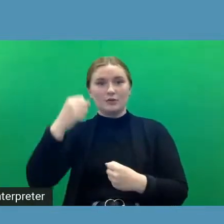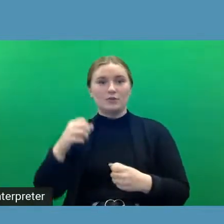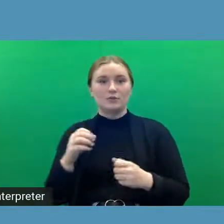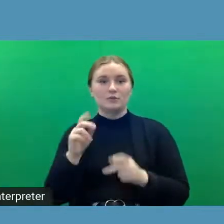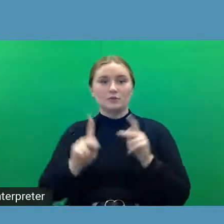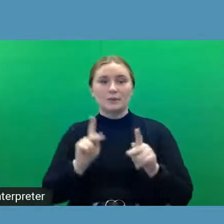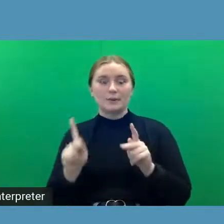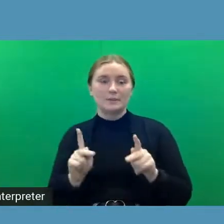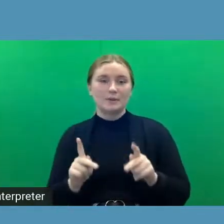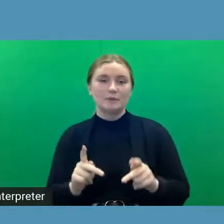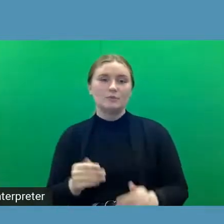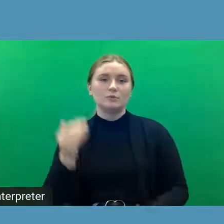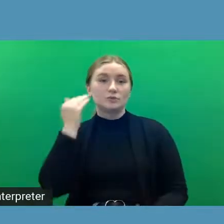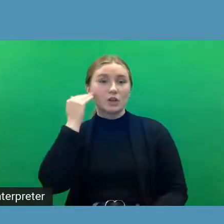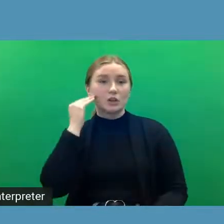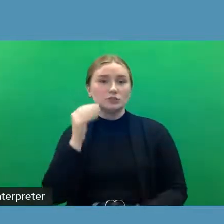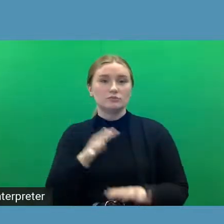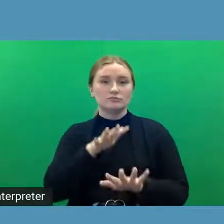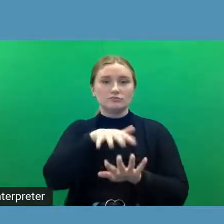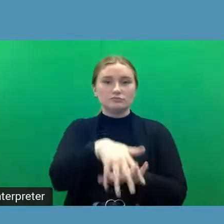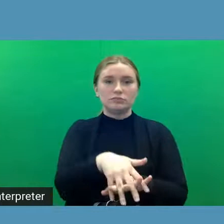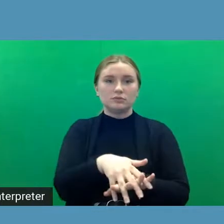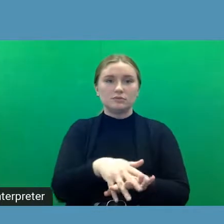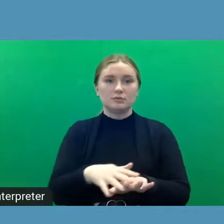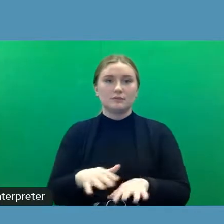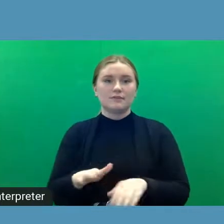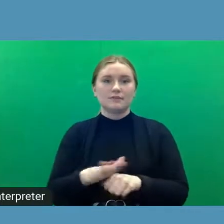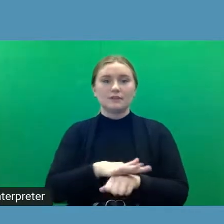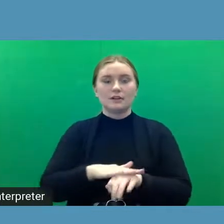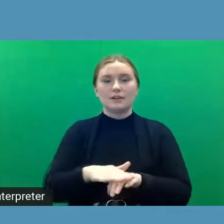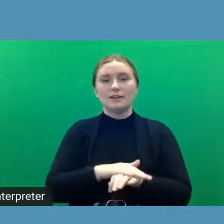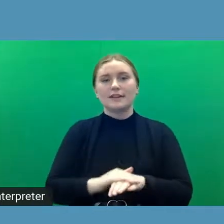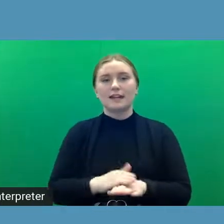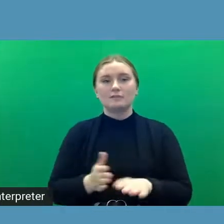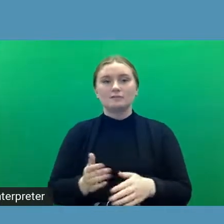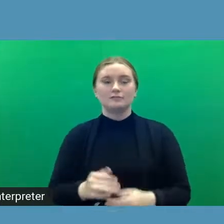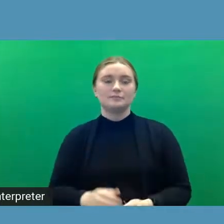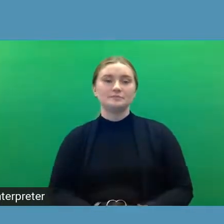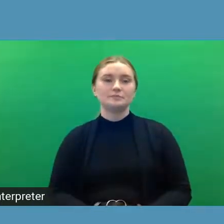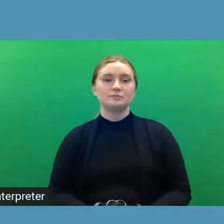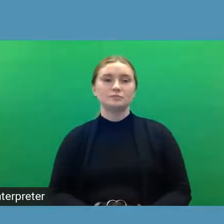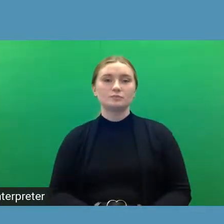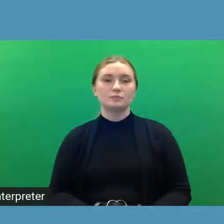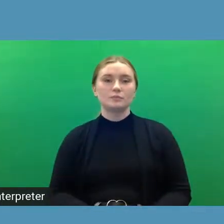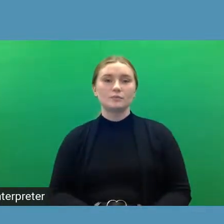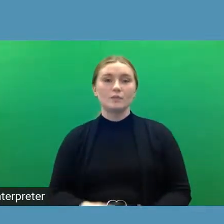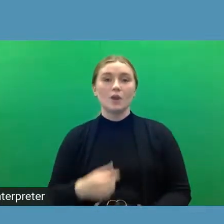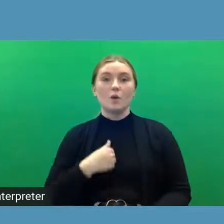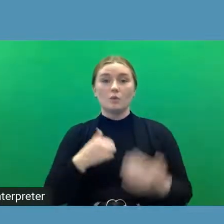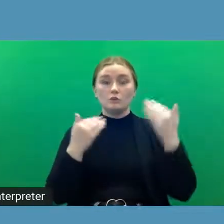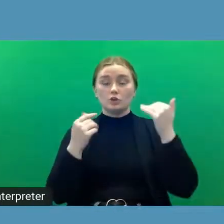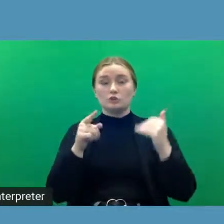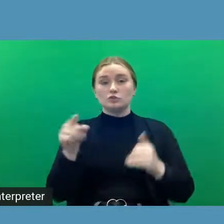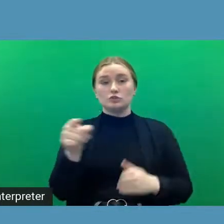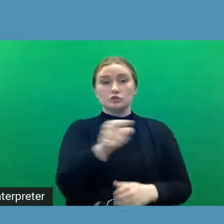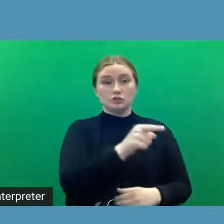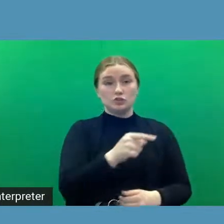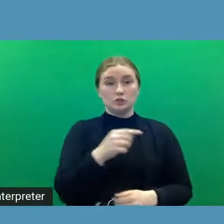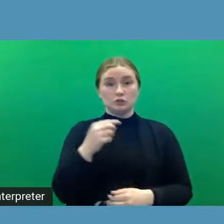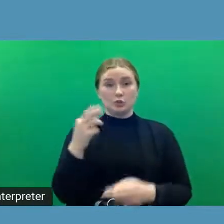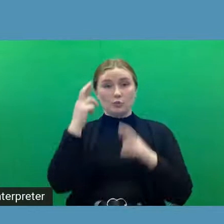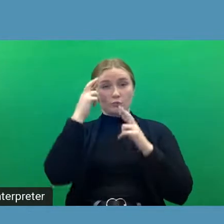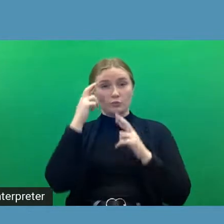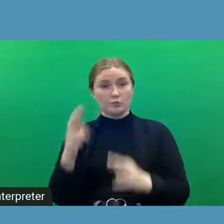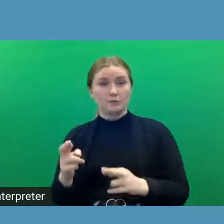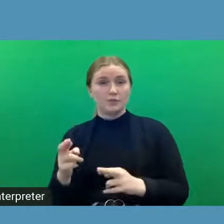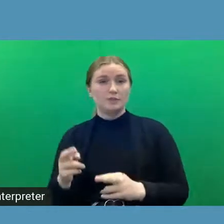erasures of many Native peoples throughout the United States and beyond. We ask you to reflect on the place where you reside and work,